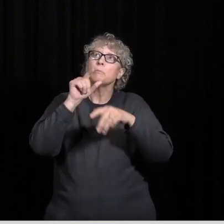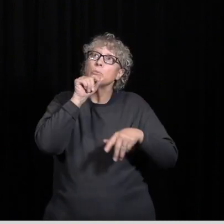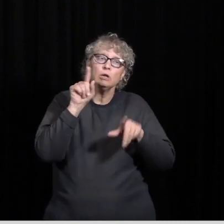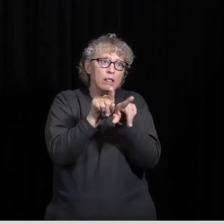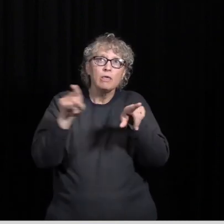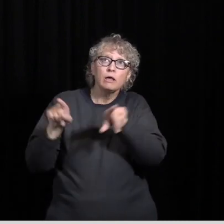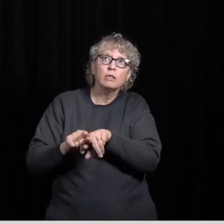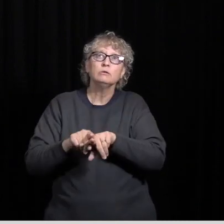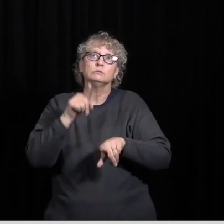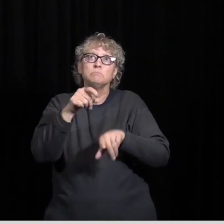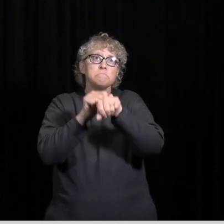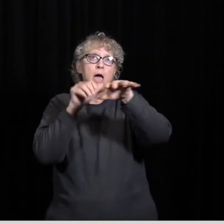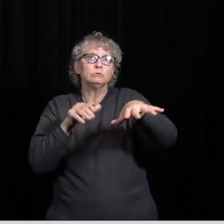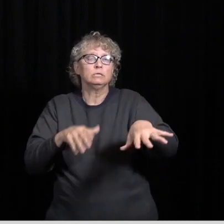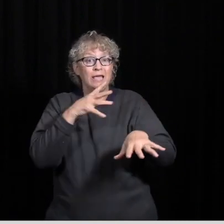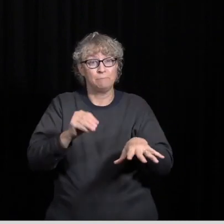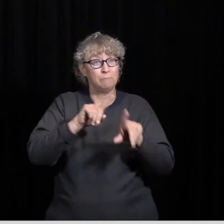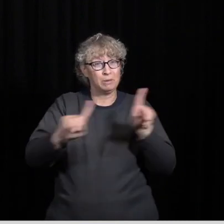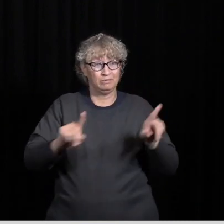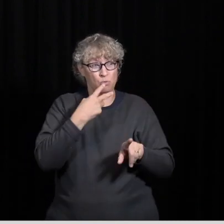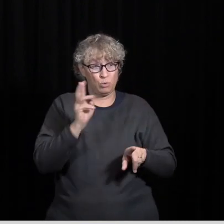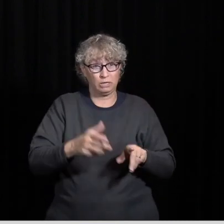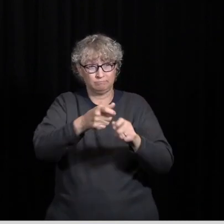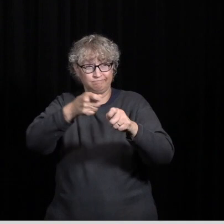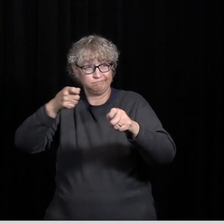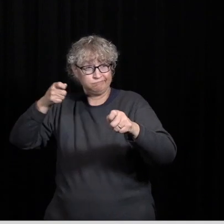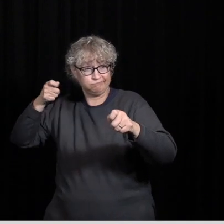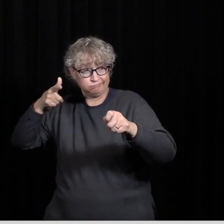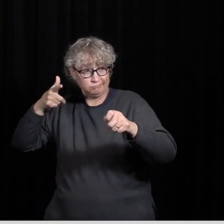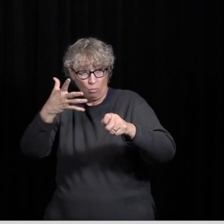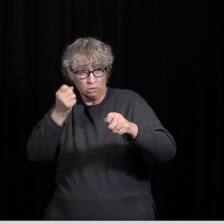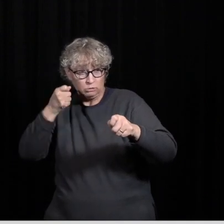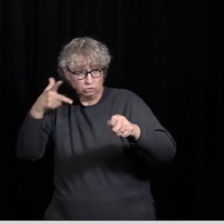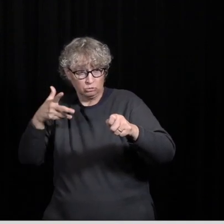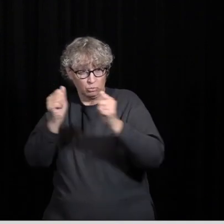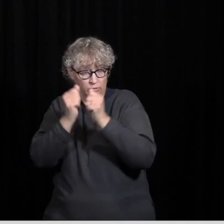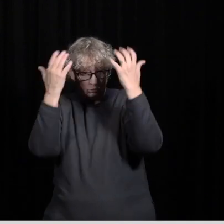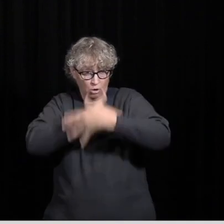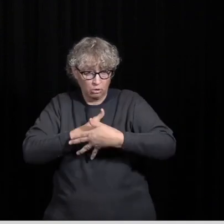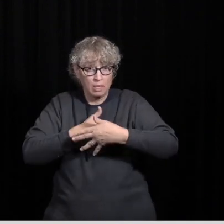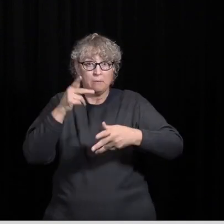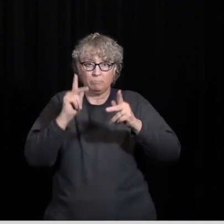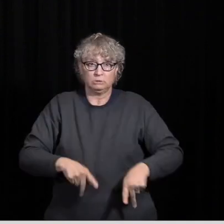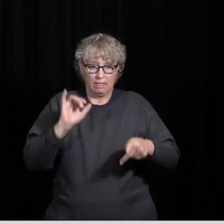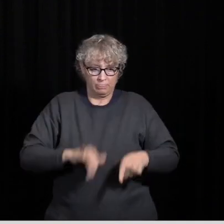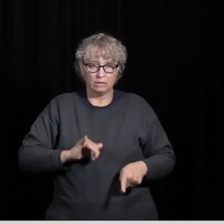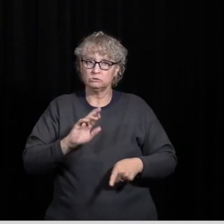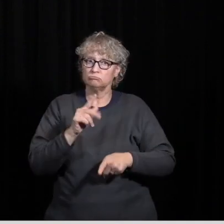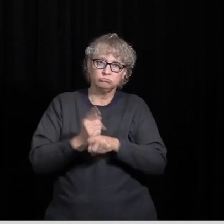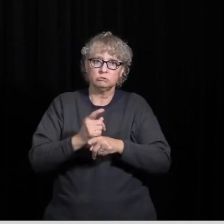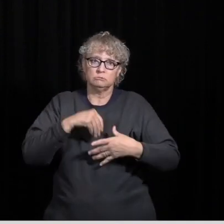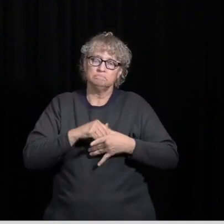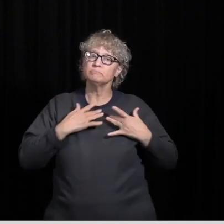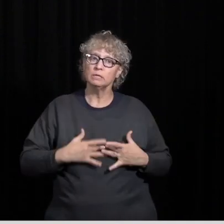wicked bend the bow. They have fitted their arrow to the string to shoot in the dark at the upright in heart. If the foundations